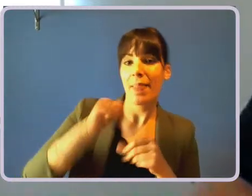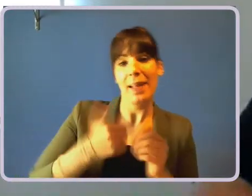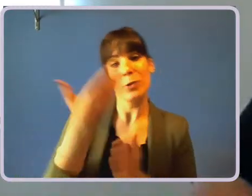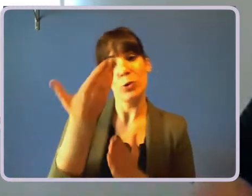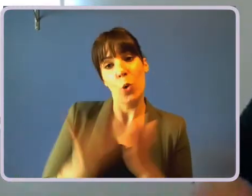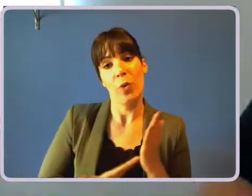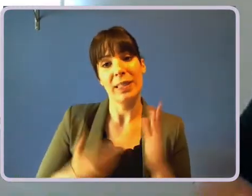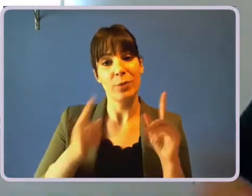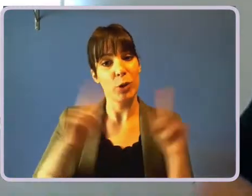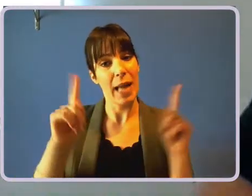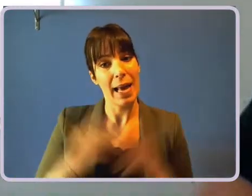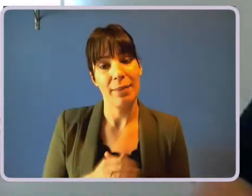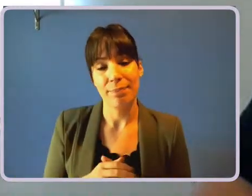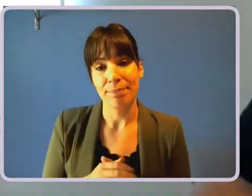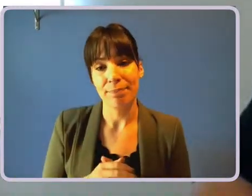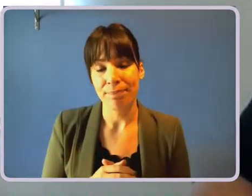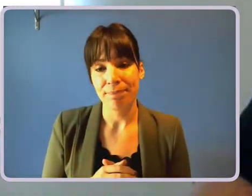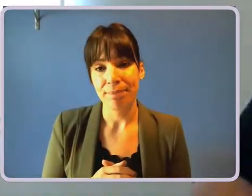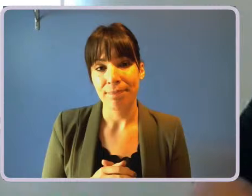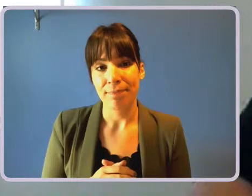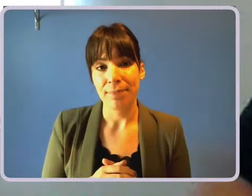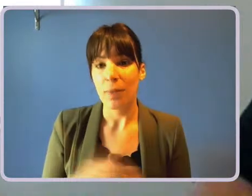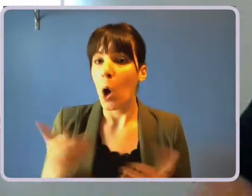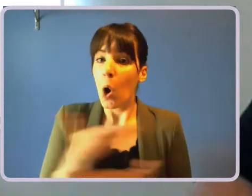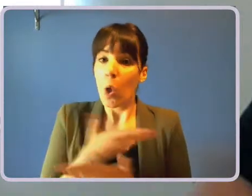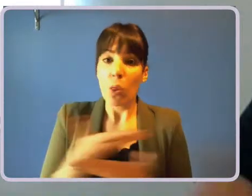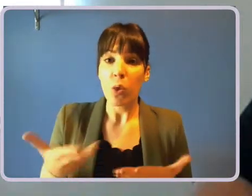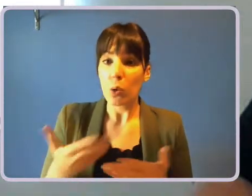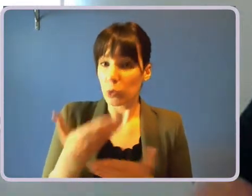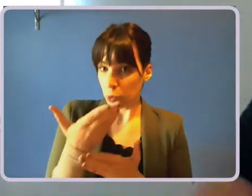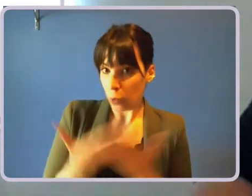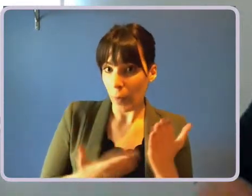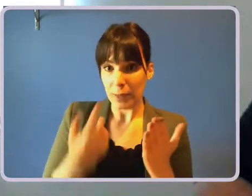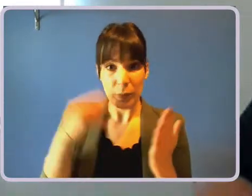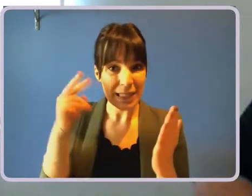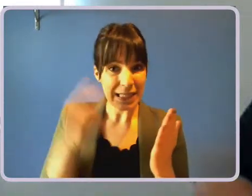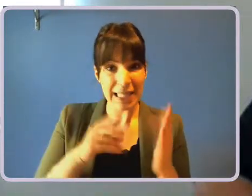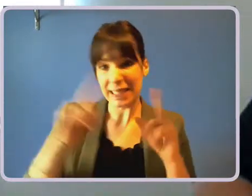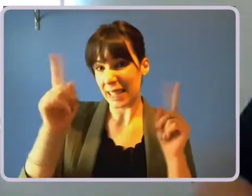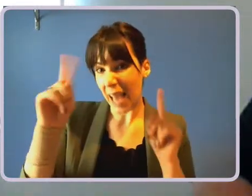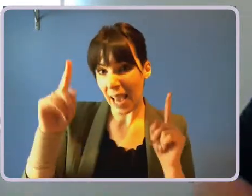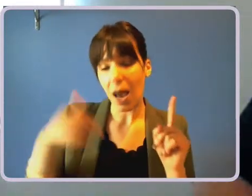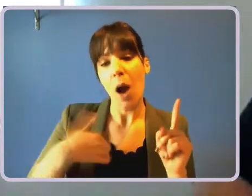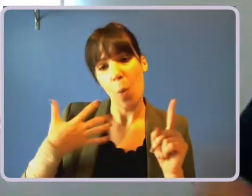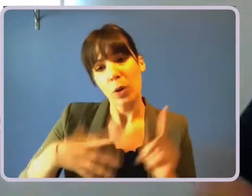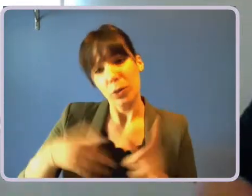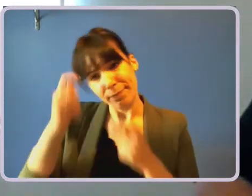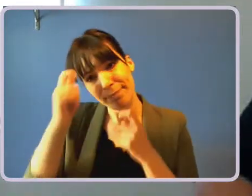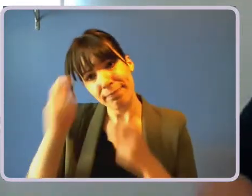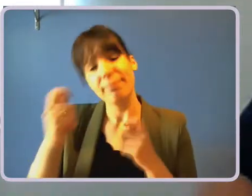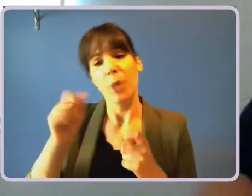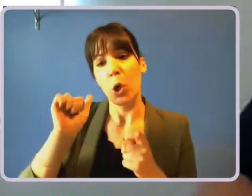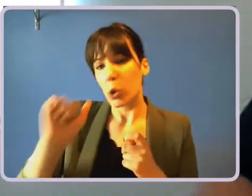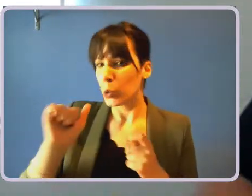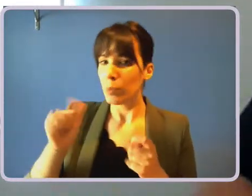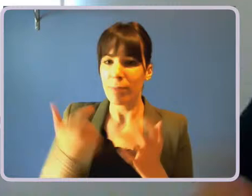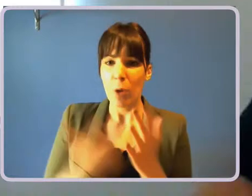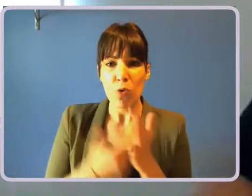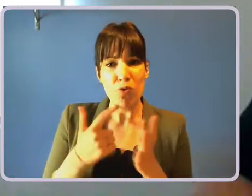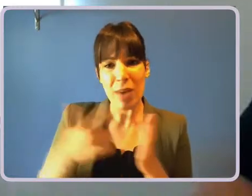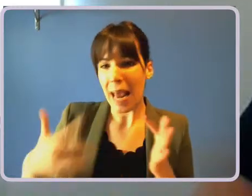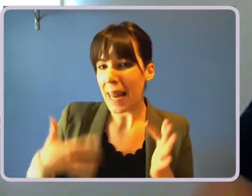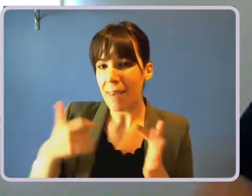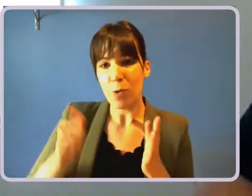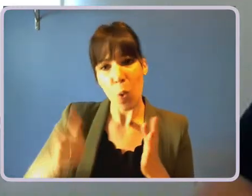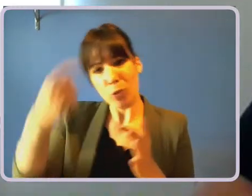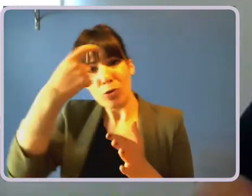stories for today, but those who contributed and relived their trauma for studies, research surveys, the recent Royal